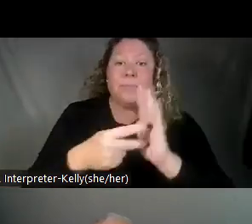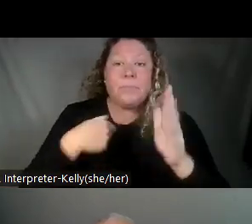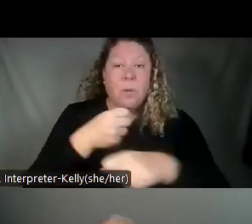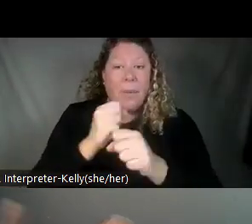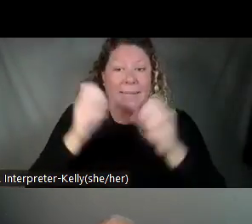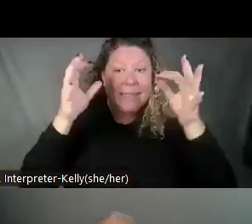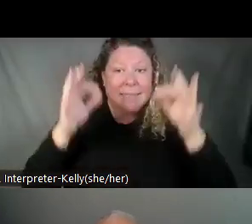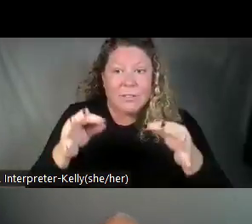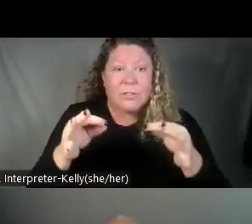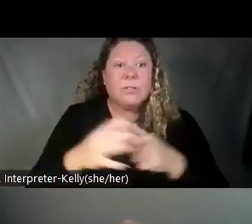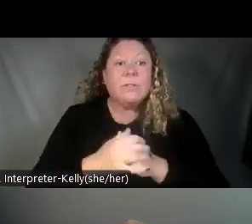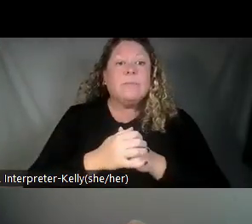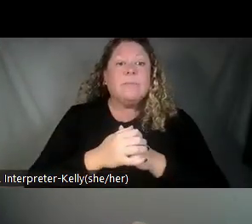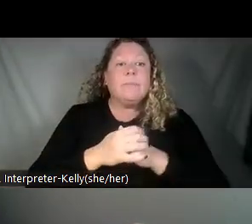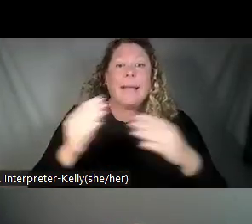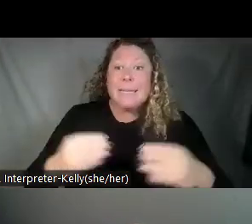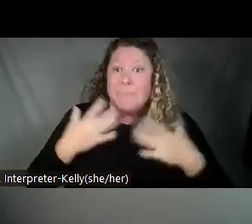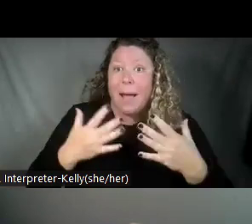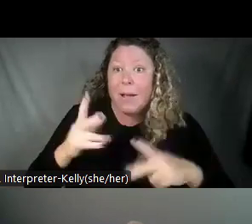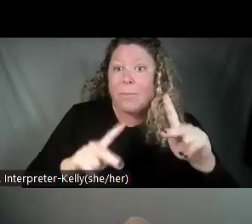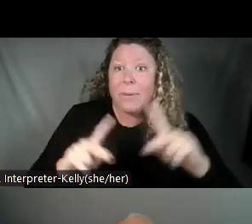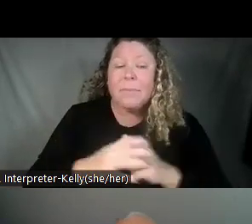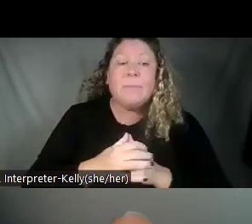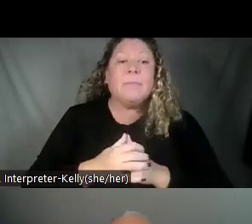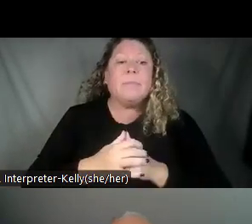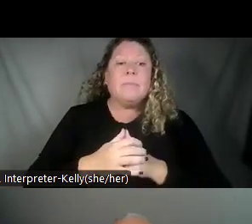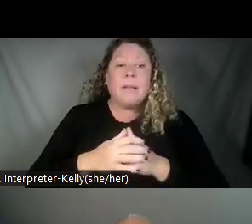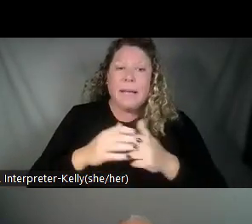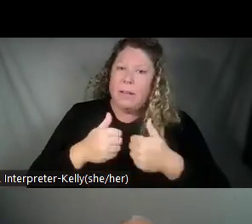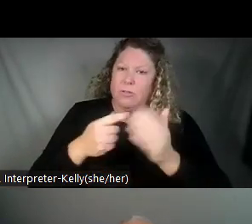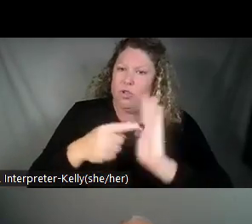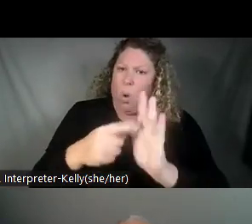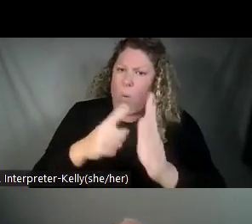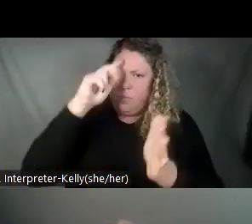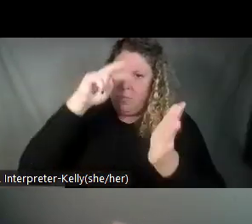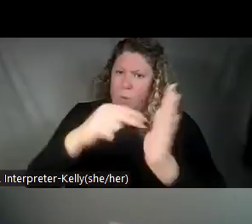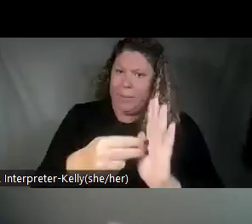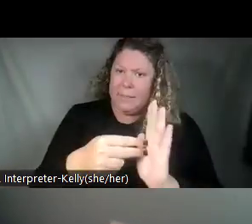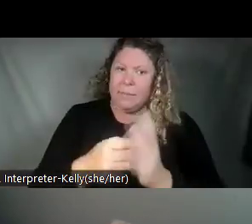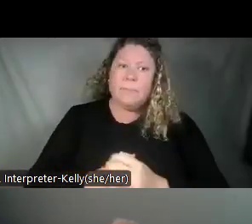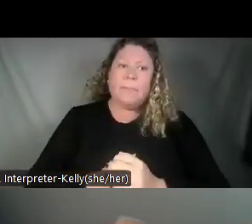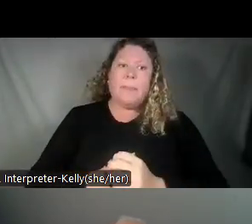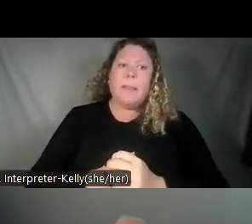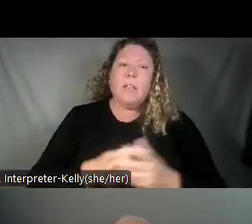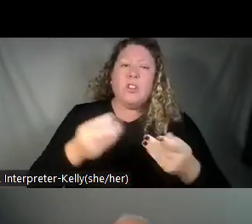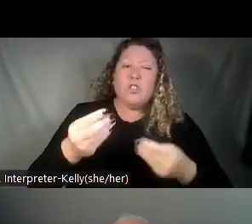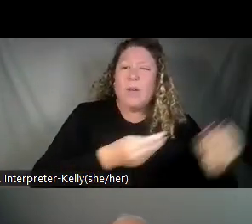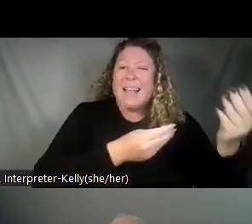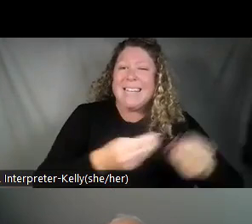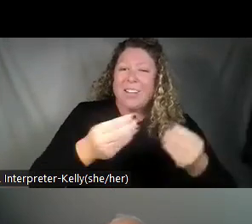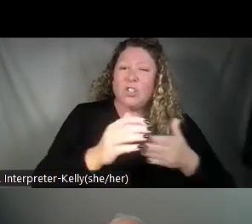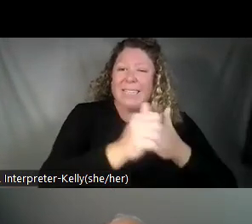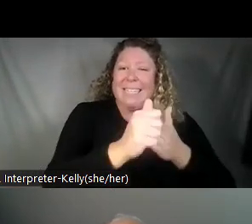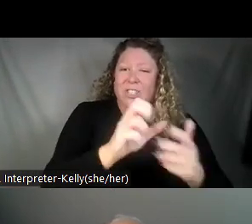people inspired and bring in purpose. The transactional leadership style is really kind of baked into a lot